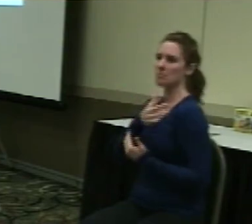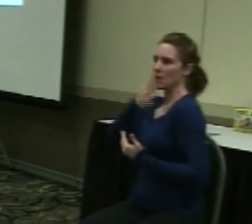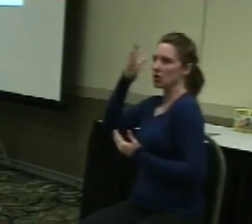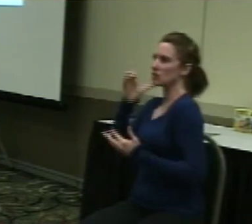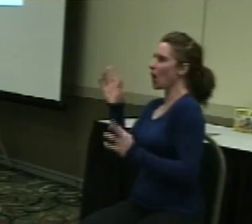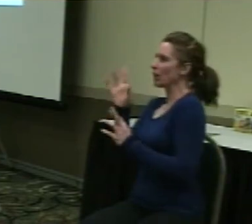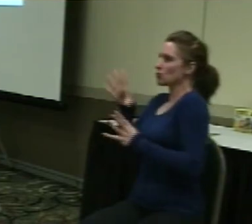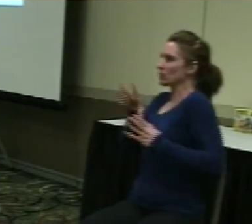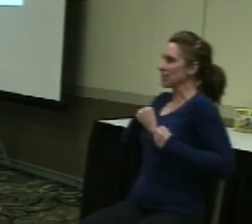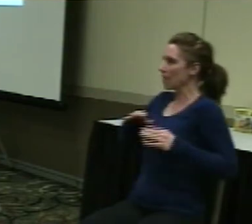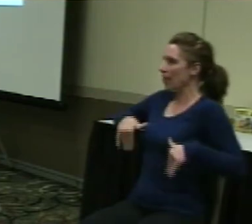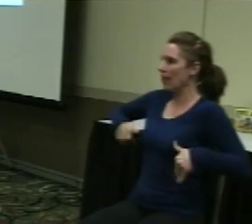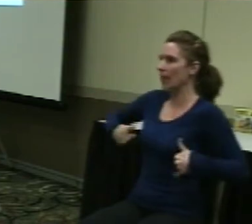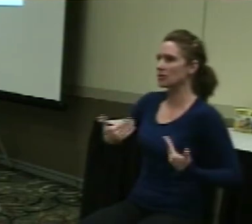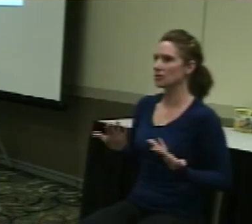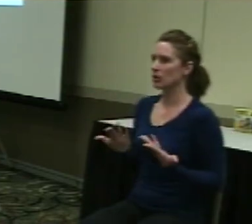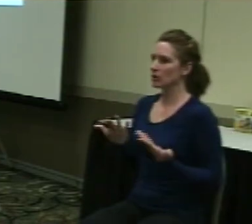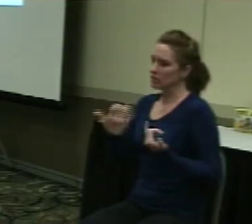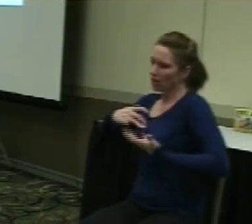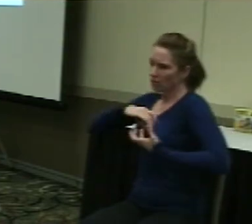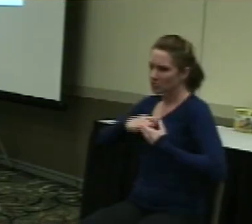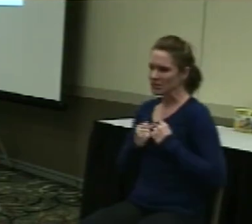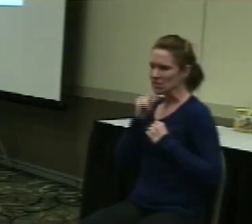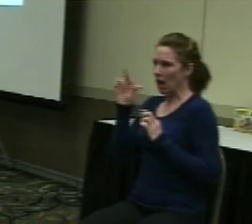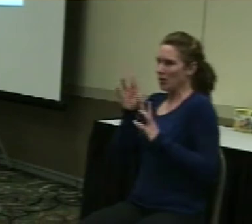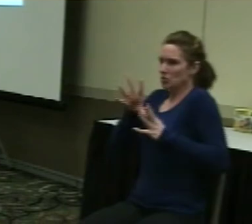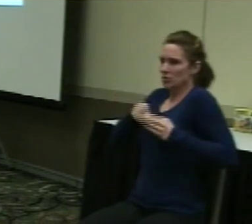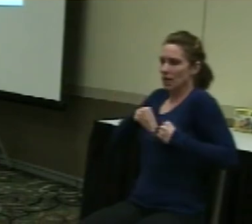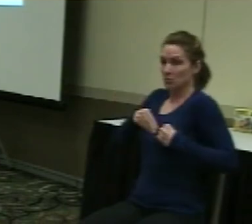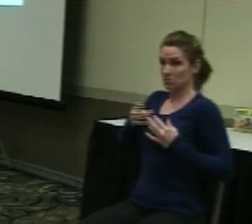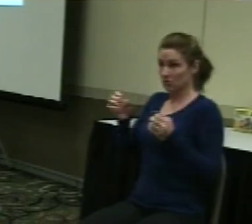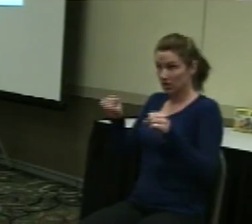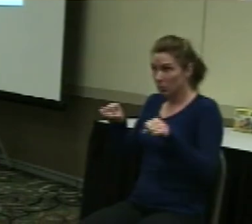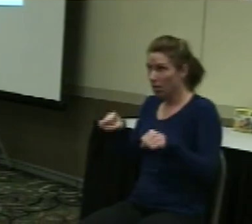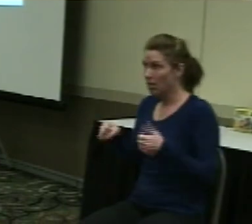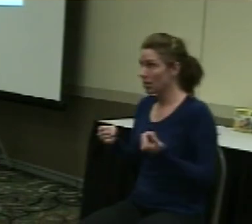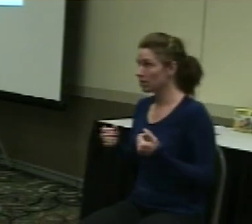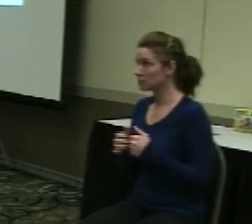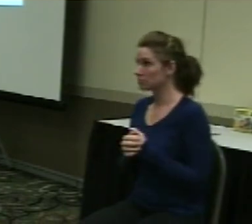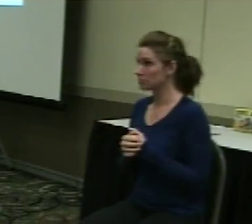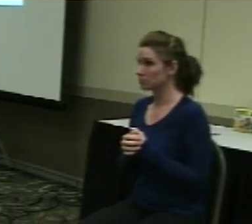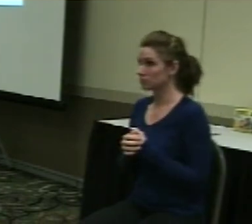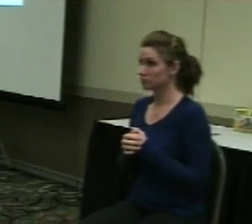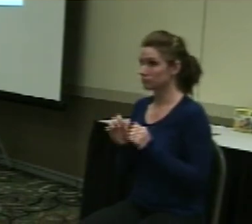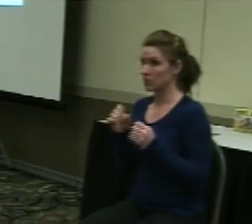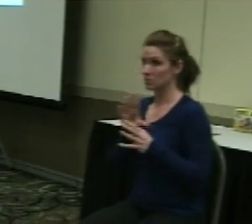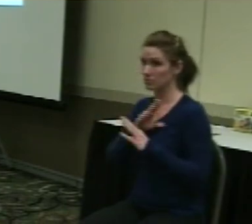How do you deal with that? They're still grieving and they're not ready. Is that possible?